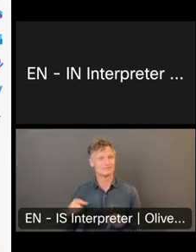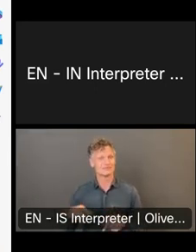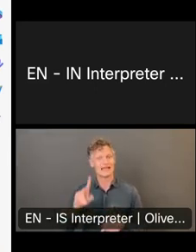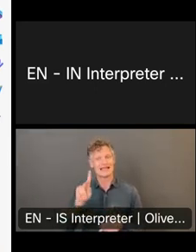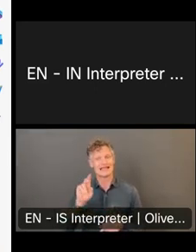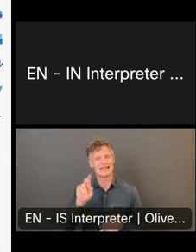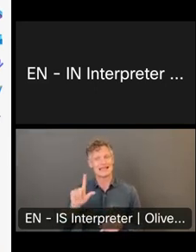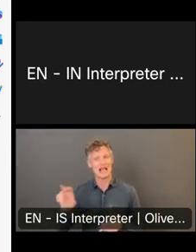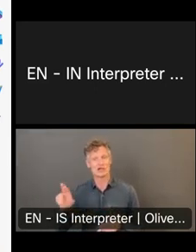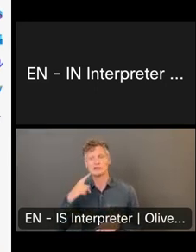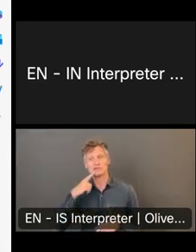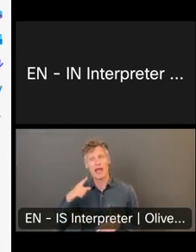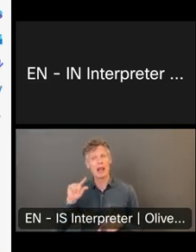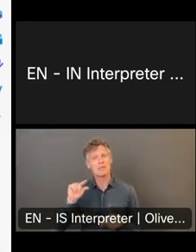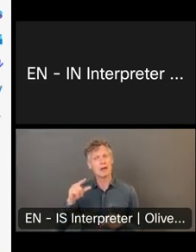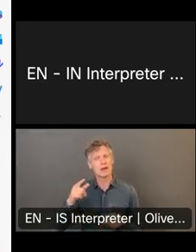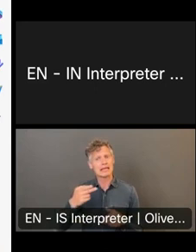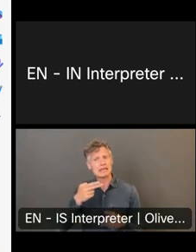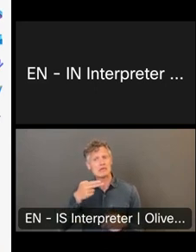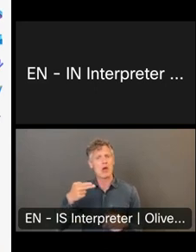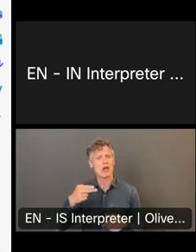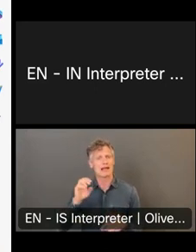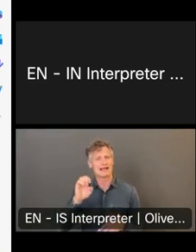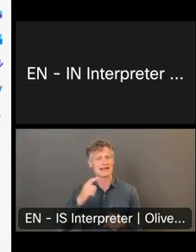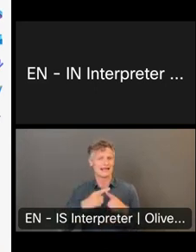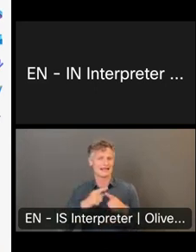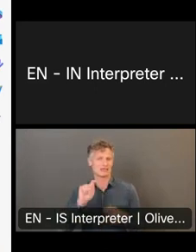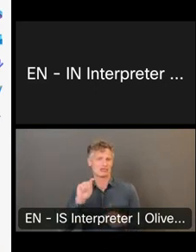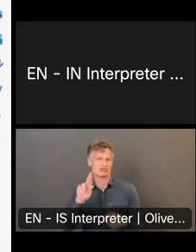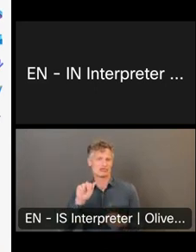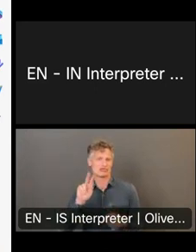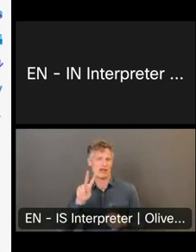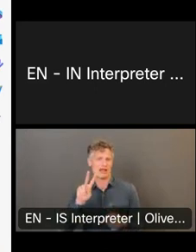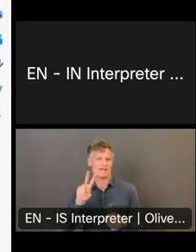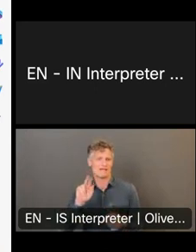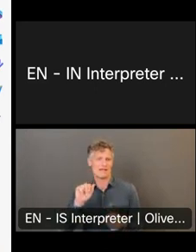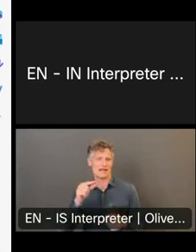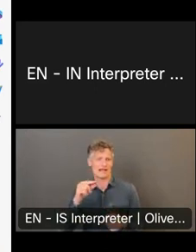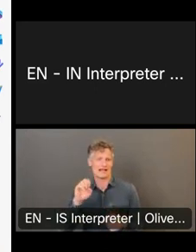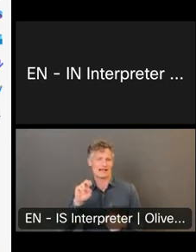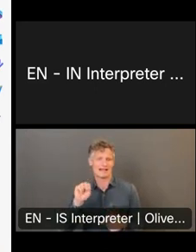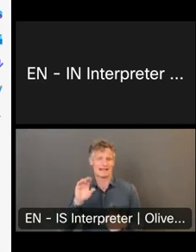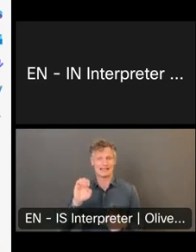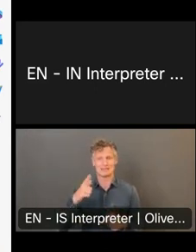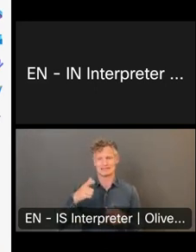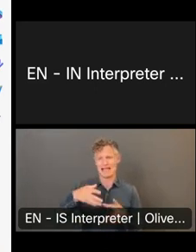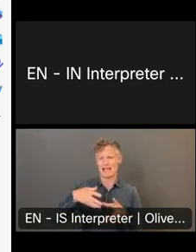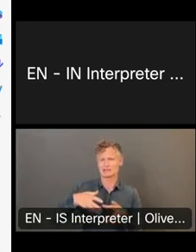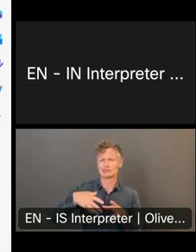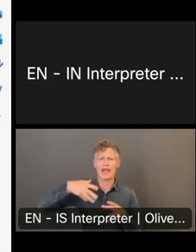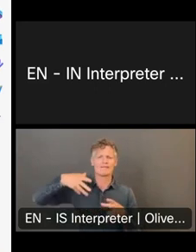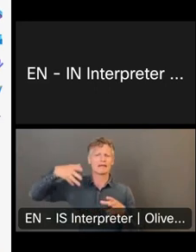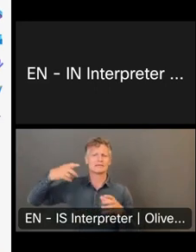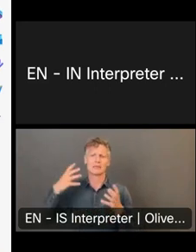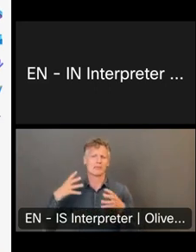role of expressivity in the creative use of language be reconciled with the principles regulating information exchange? Rudy Keller proposes an invisible